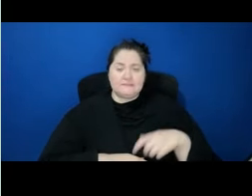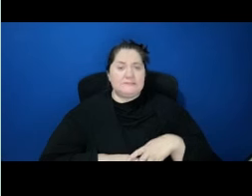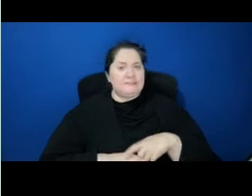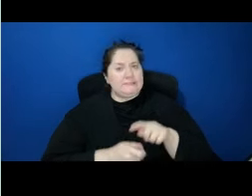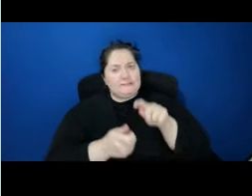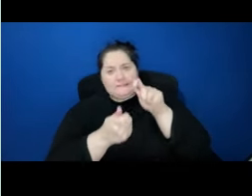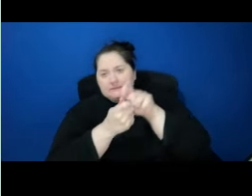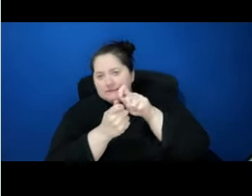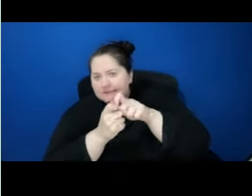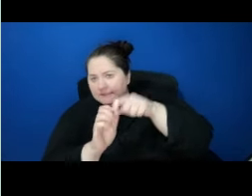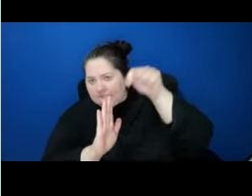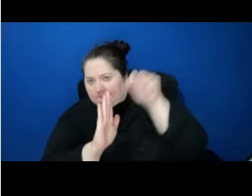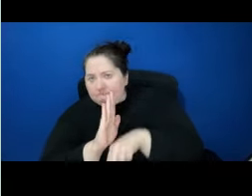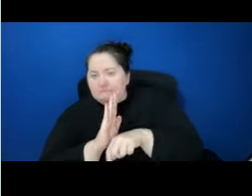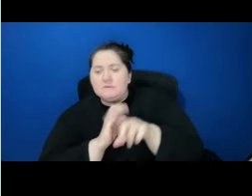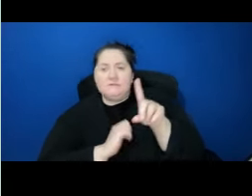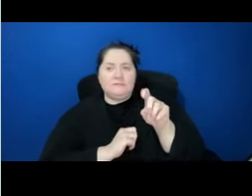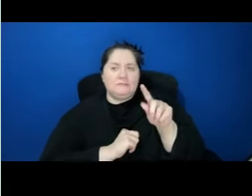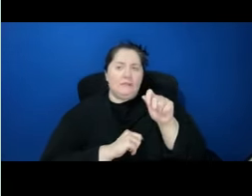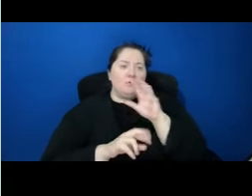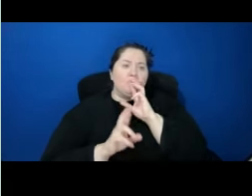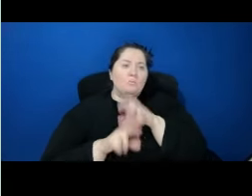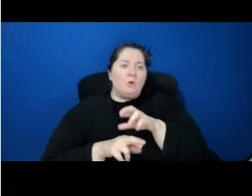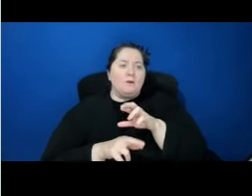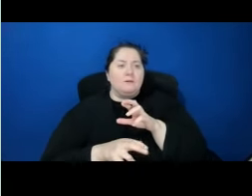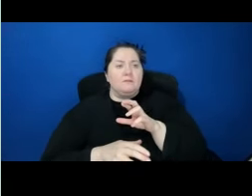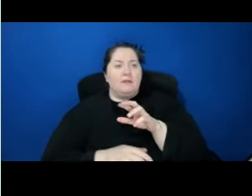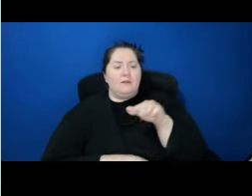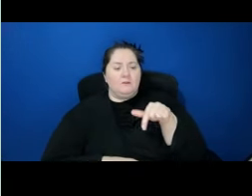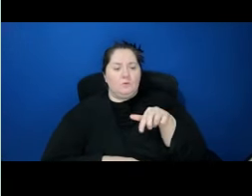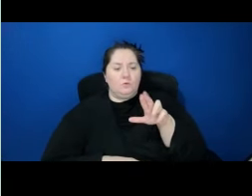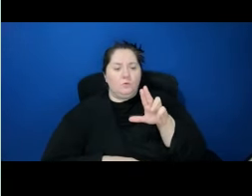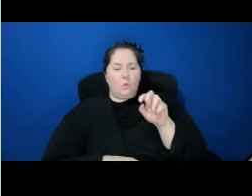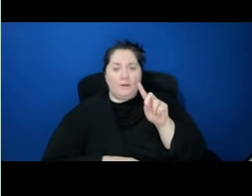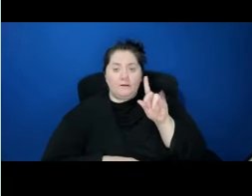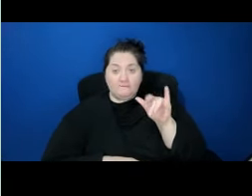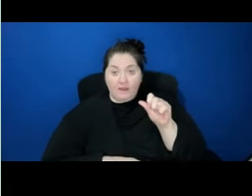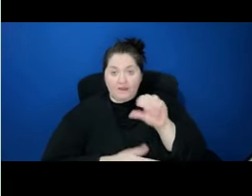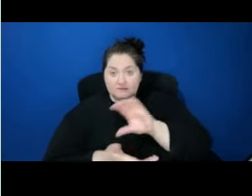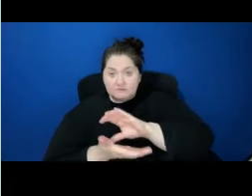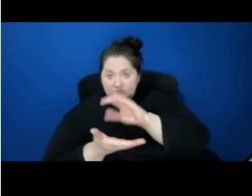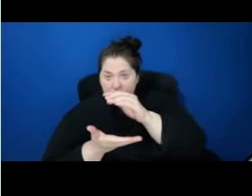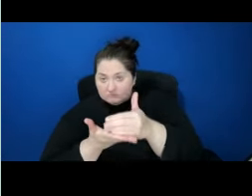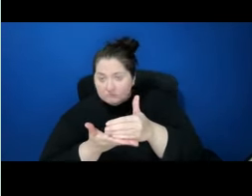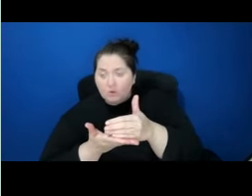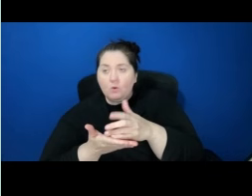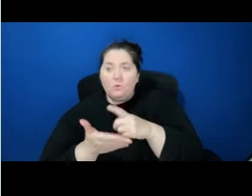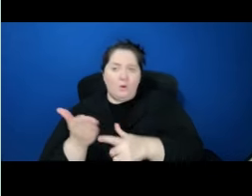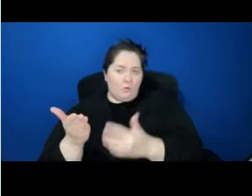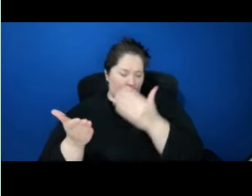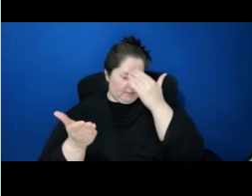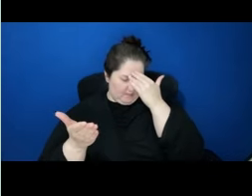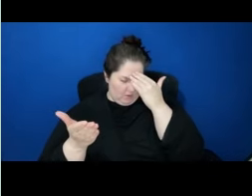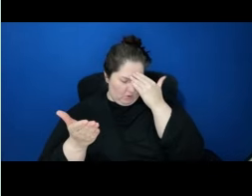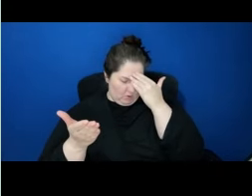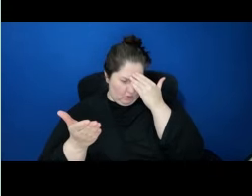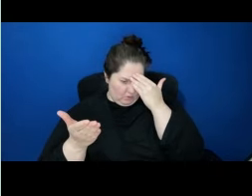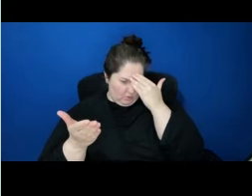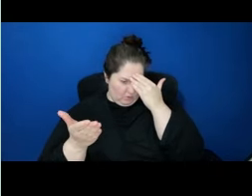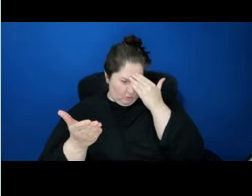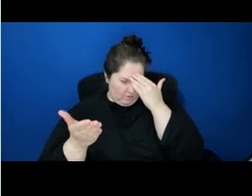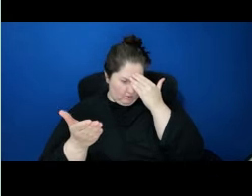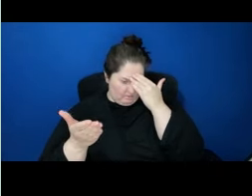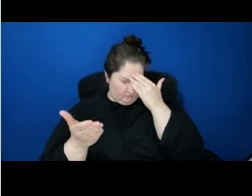detailed data report that quantifies in a number of different ways what we know about